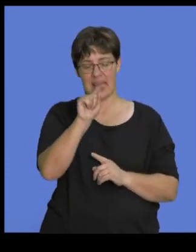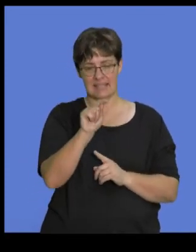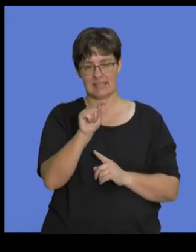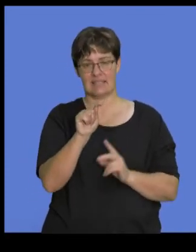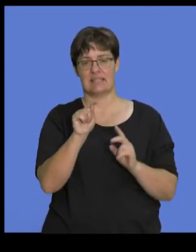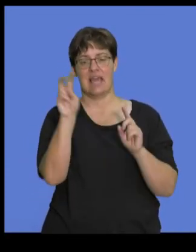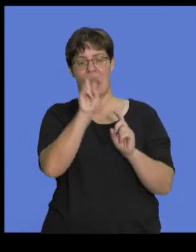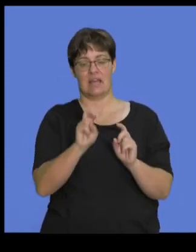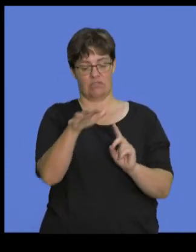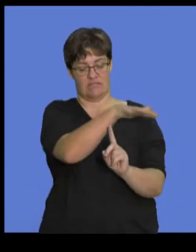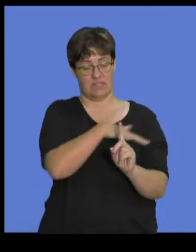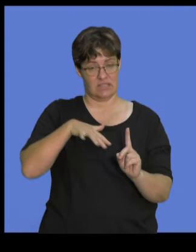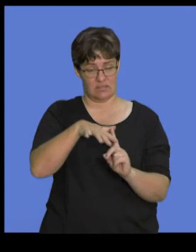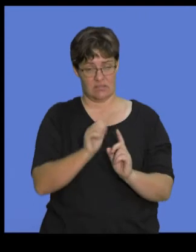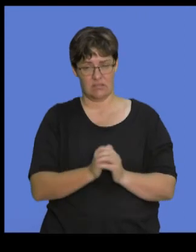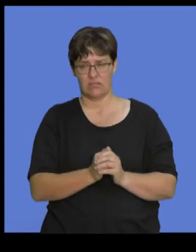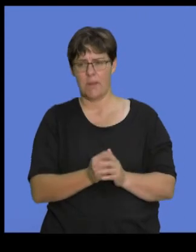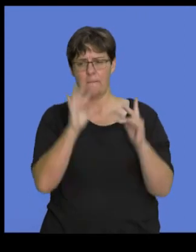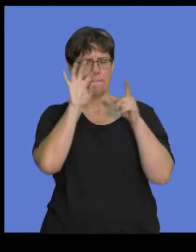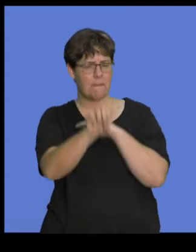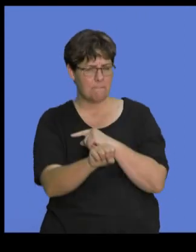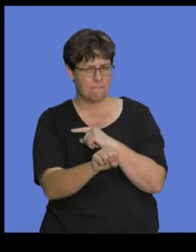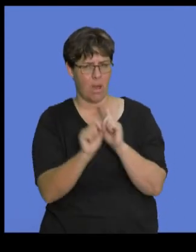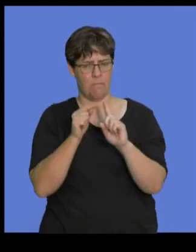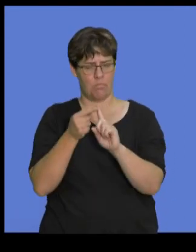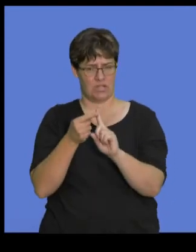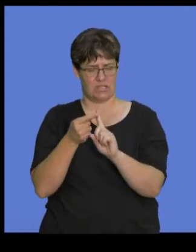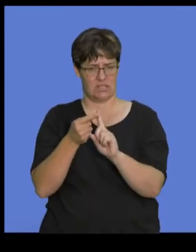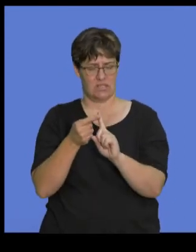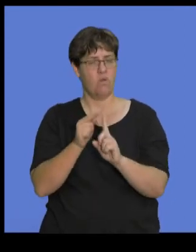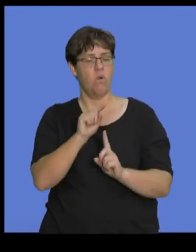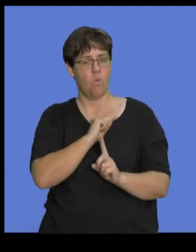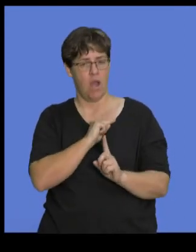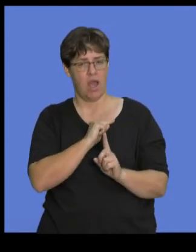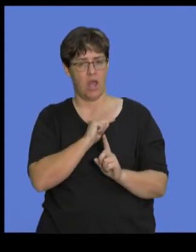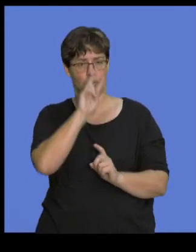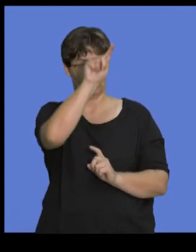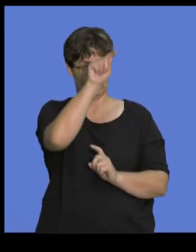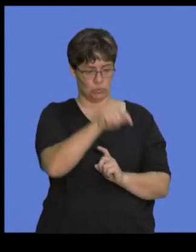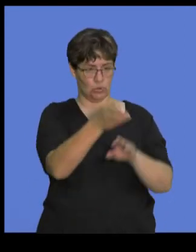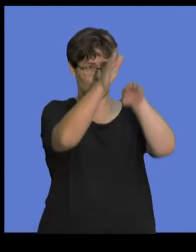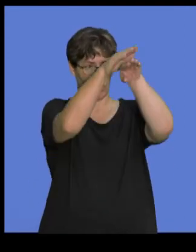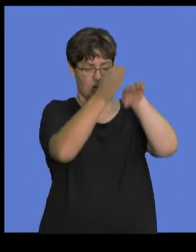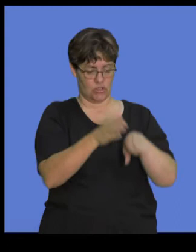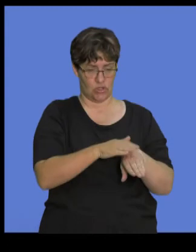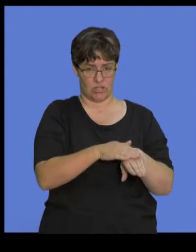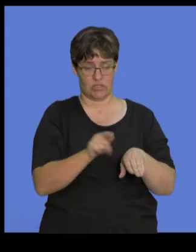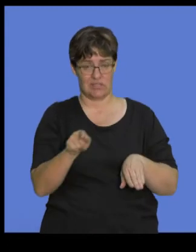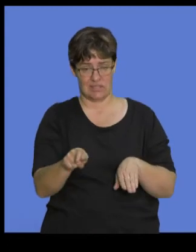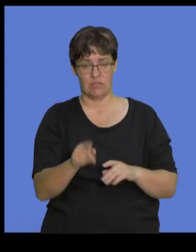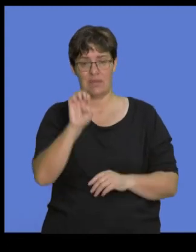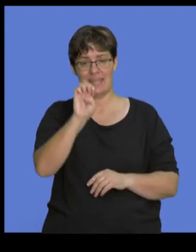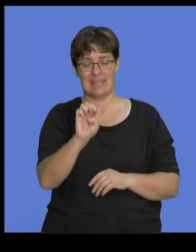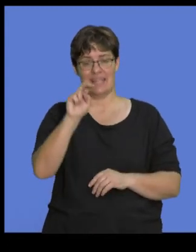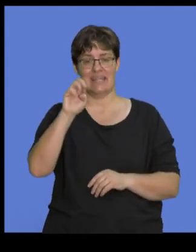field. Now, determine net electric field at a point due to two charges. So we're talking about an E